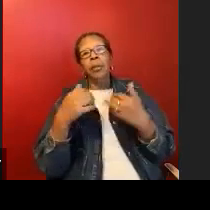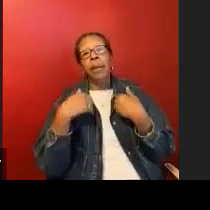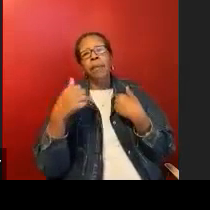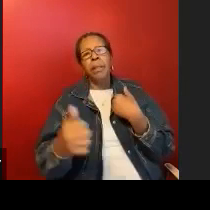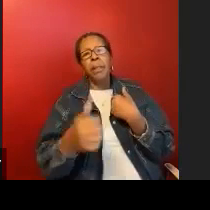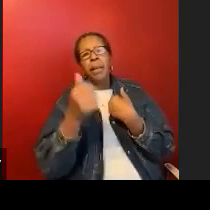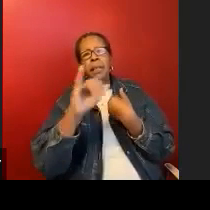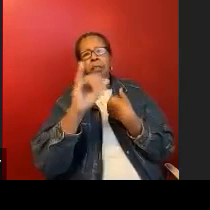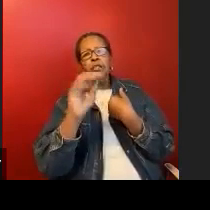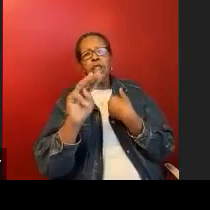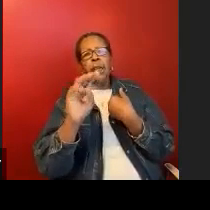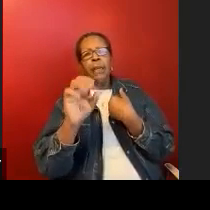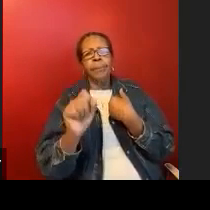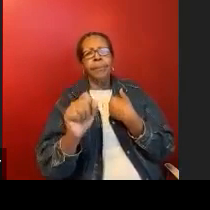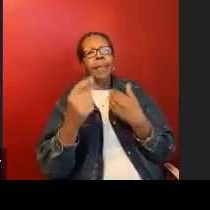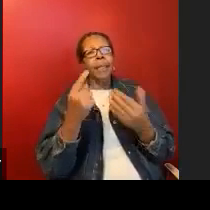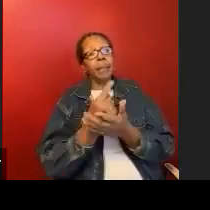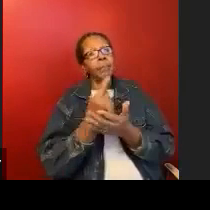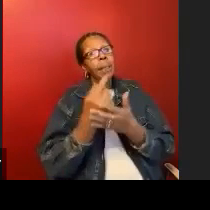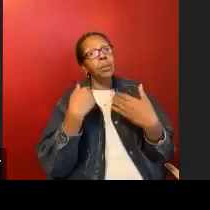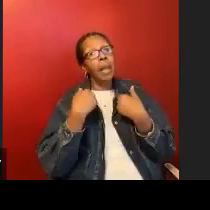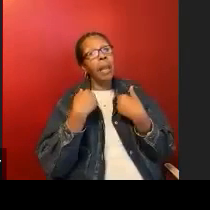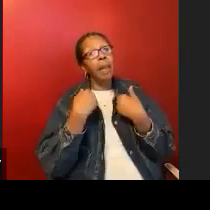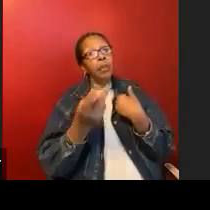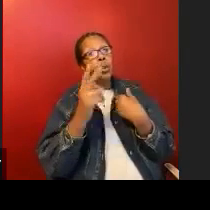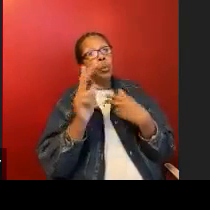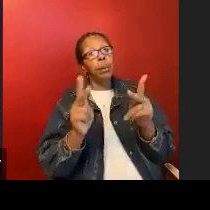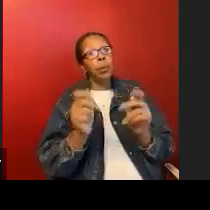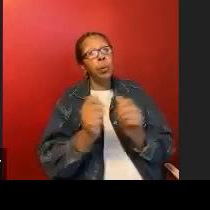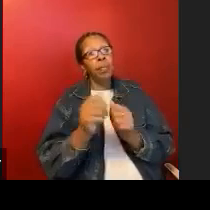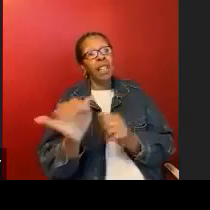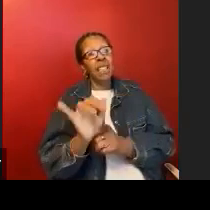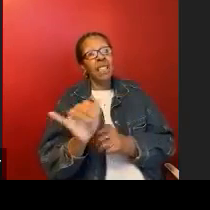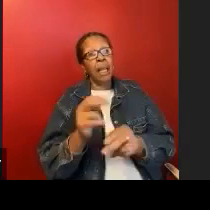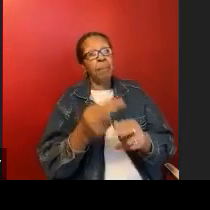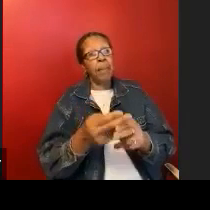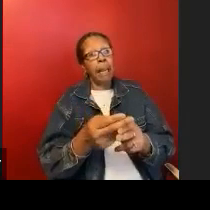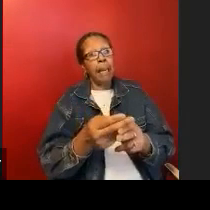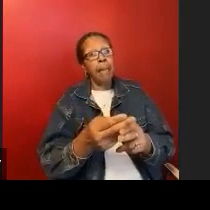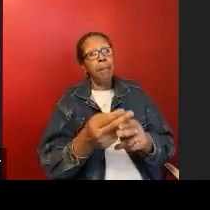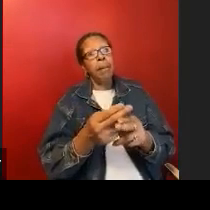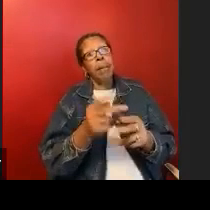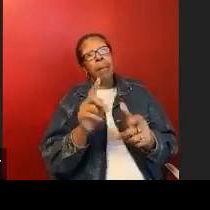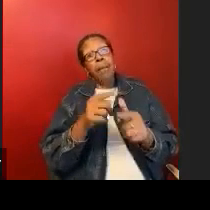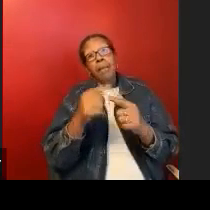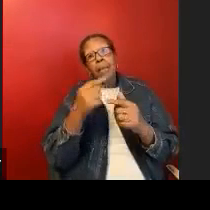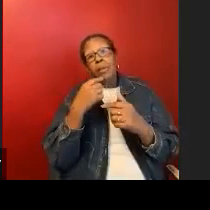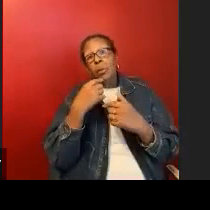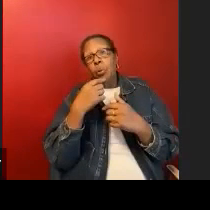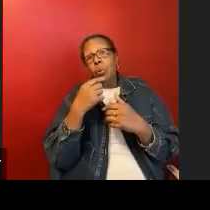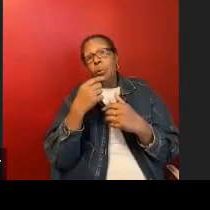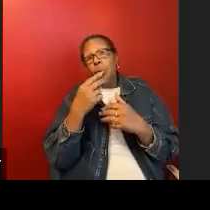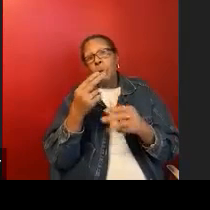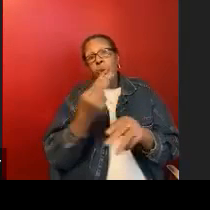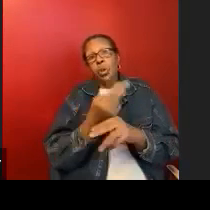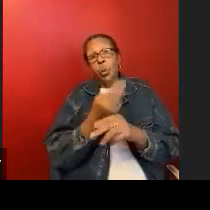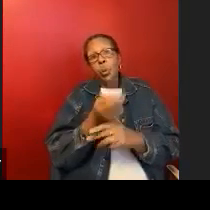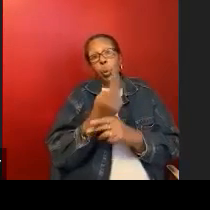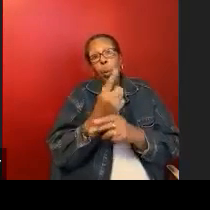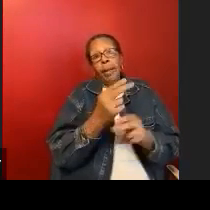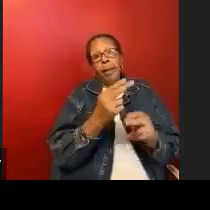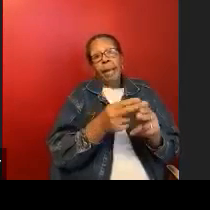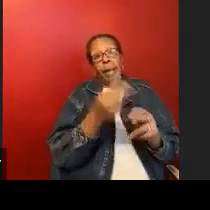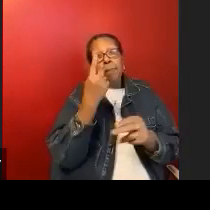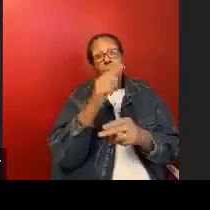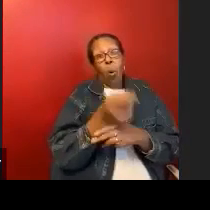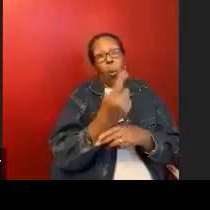James. And sometimes if you have two people with the same name, you tend to call one by a certain name and one by another name. So there was James,